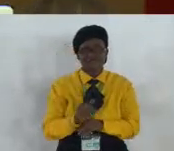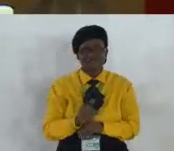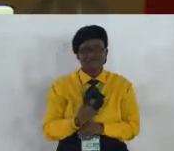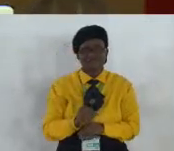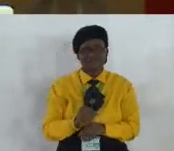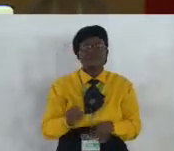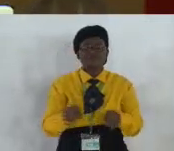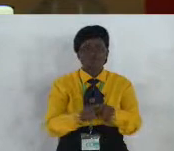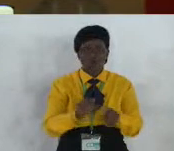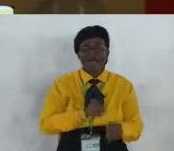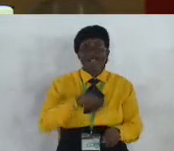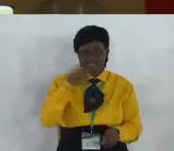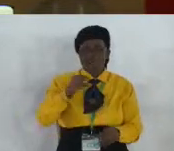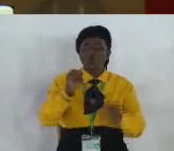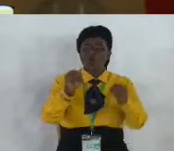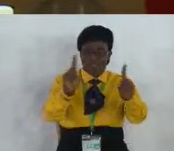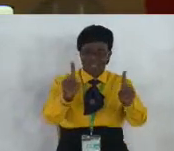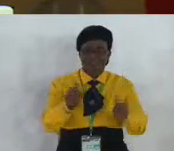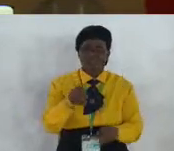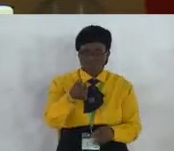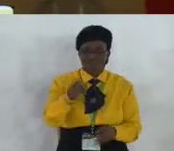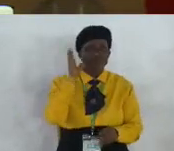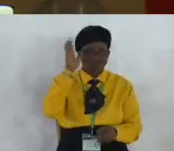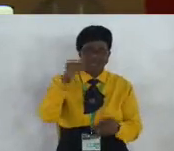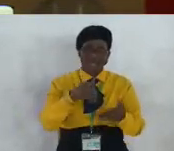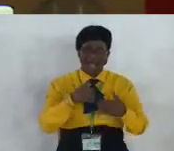So, okay, you will have it.